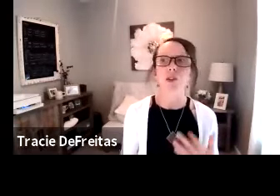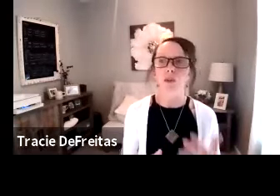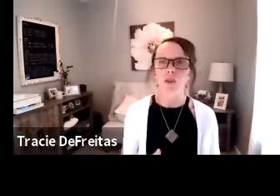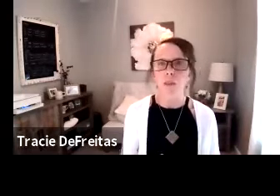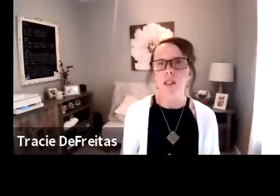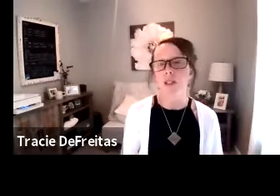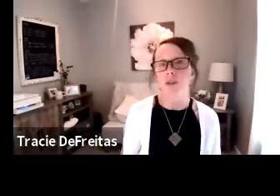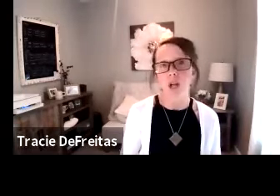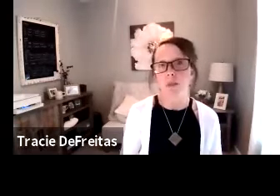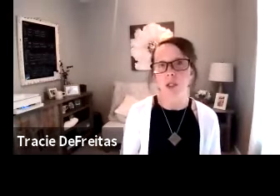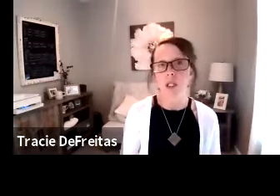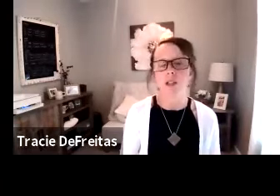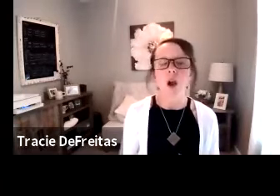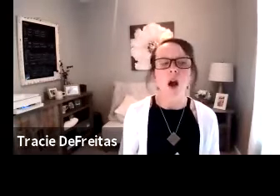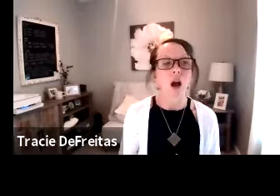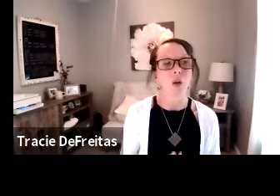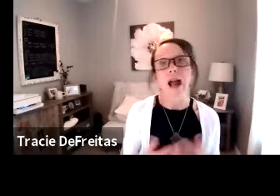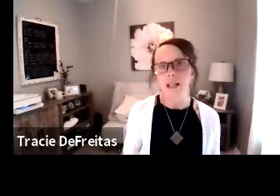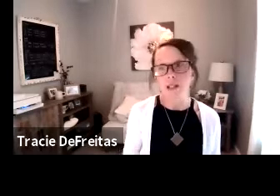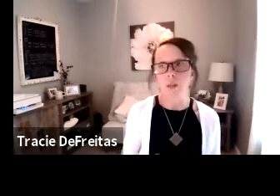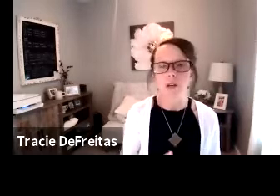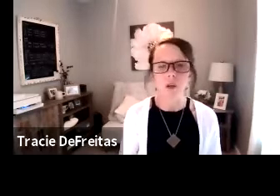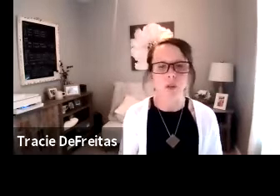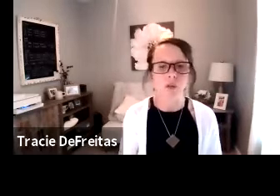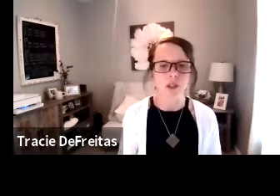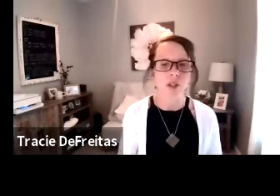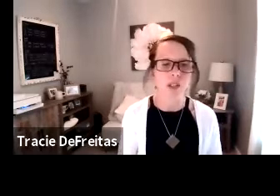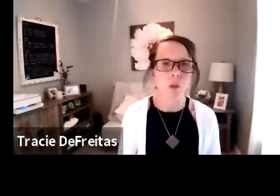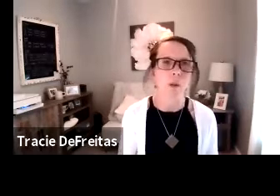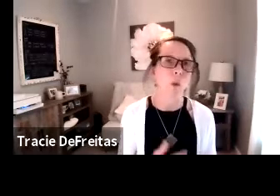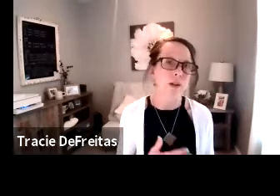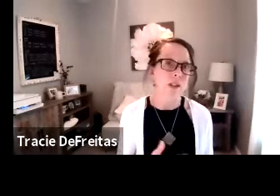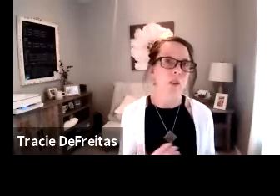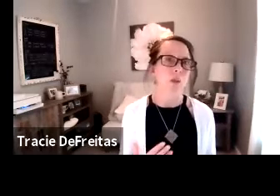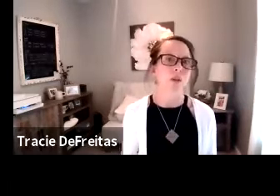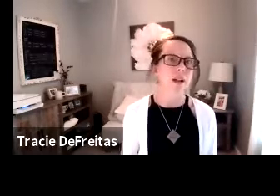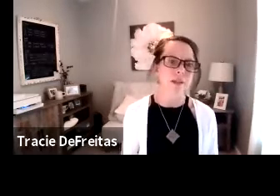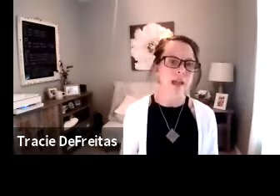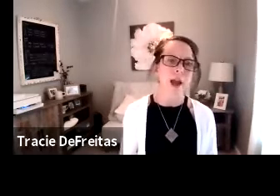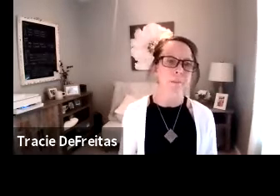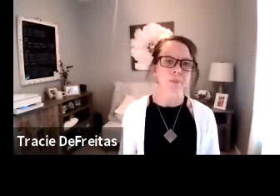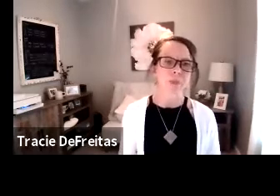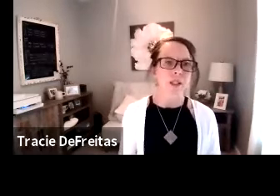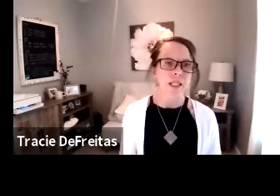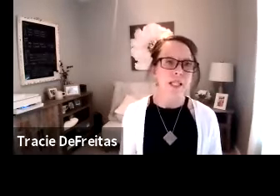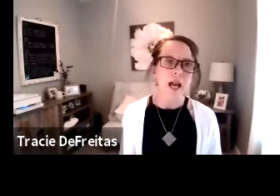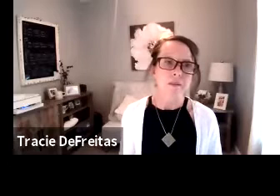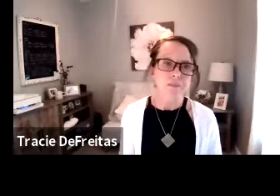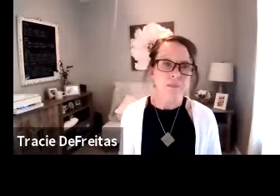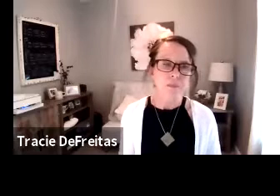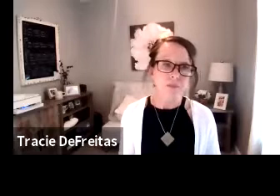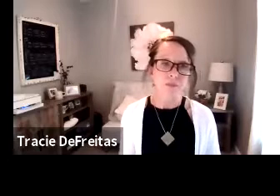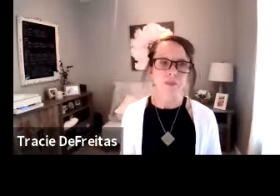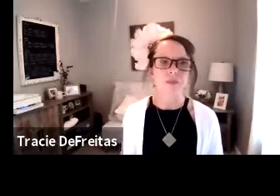that person to perform the essential job duties or to access a benefit or privilege in some way when disability prevents that. Next